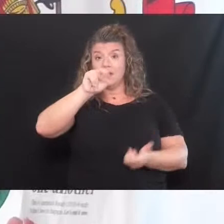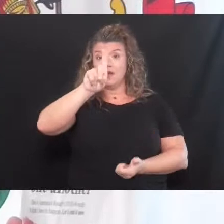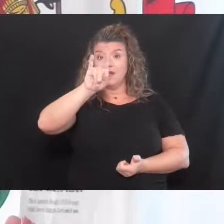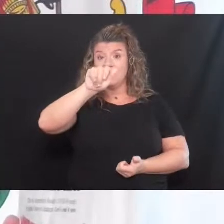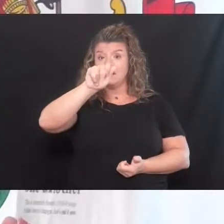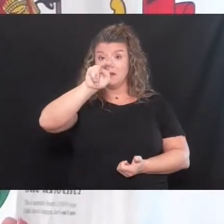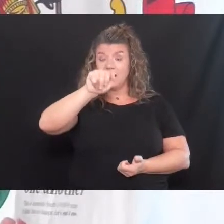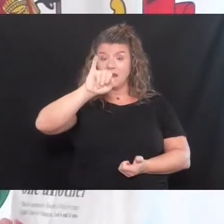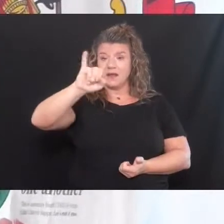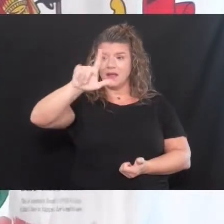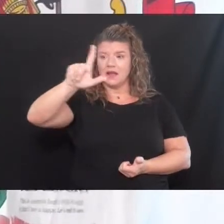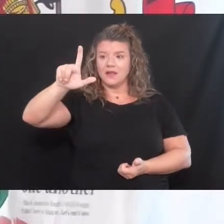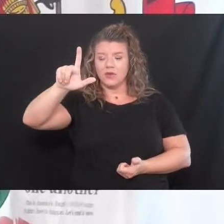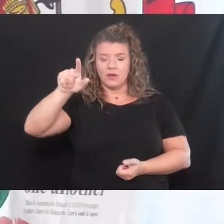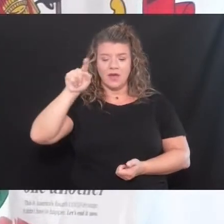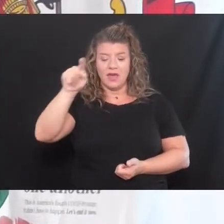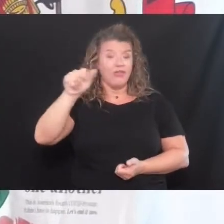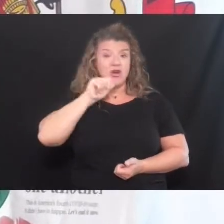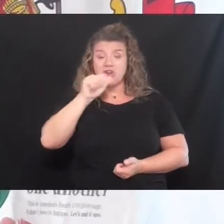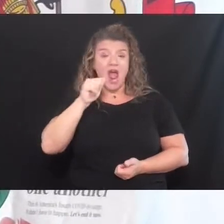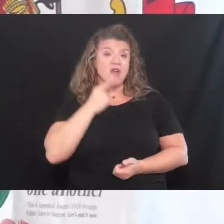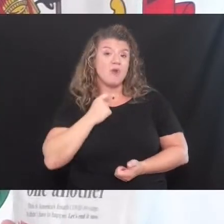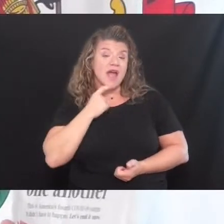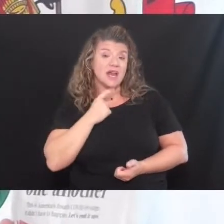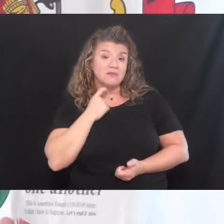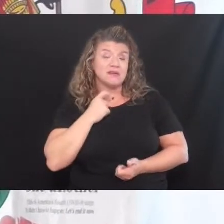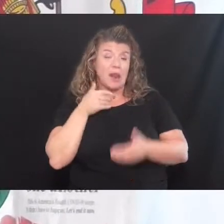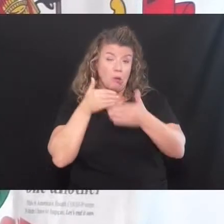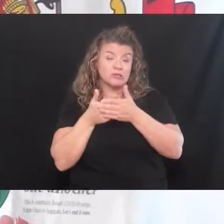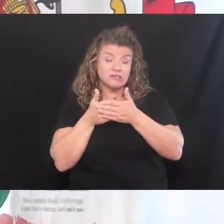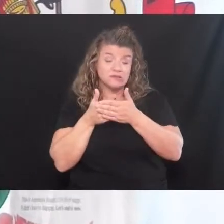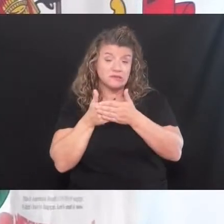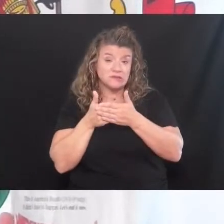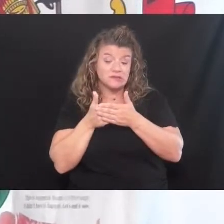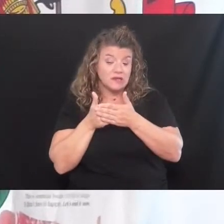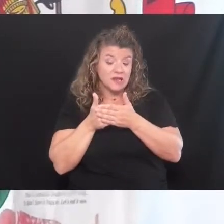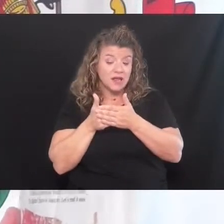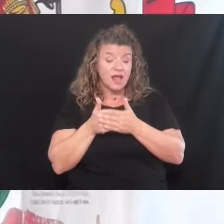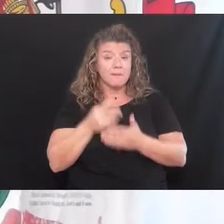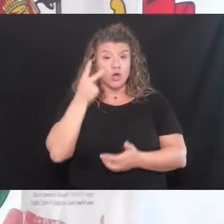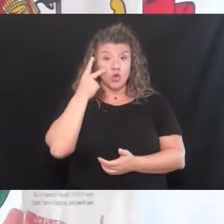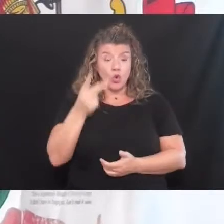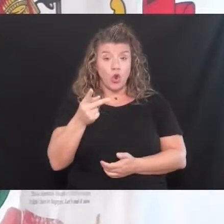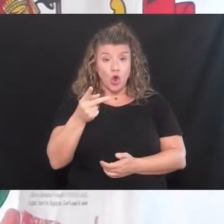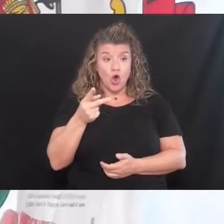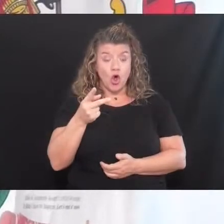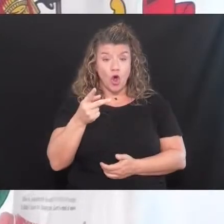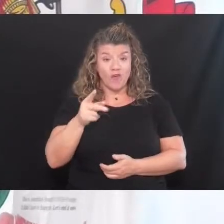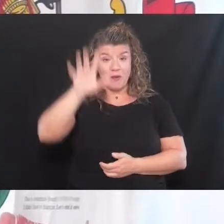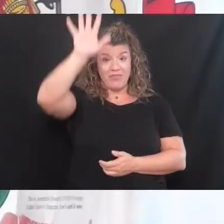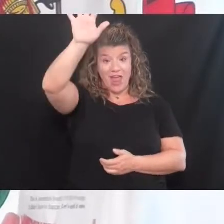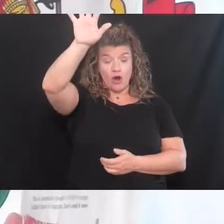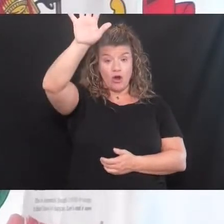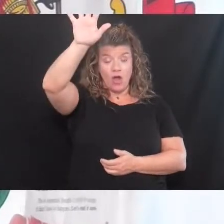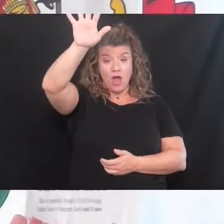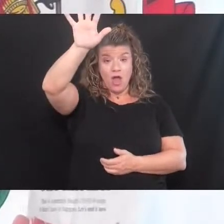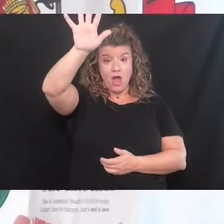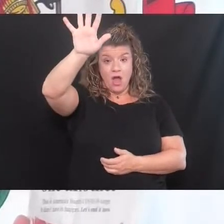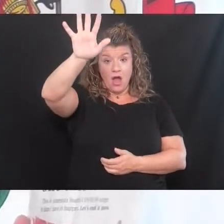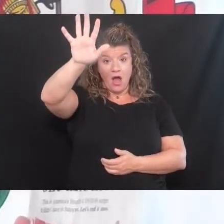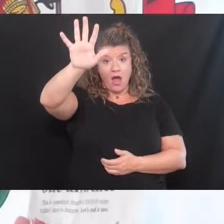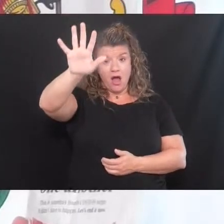Illinois. They're not completely red, but they're close. But when you go absolutely from there all the